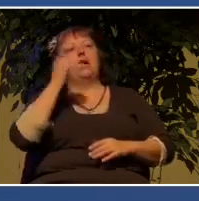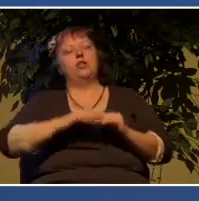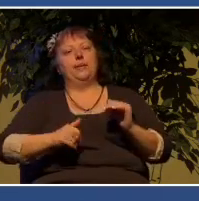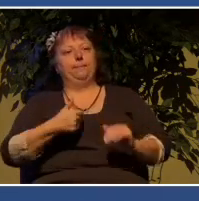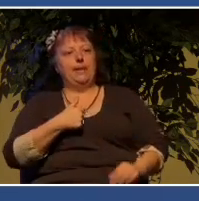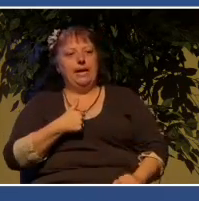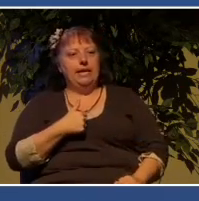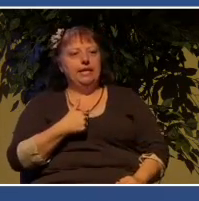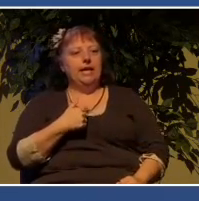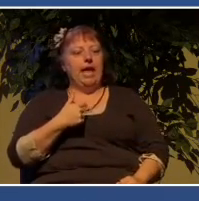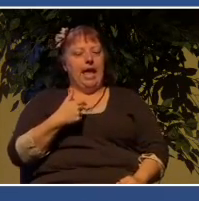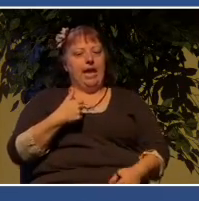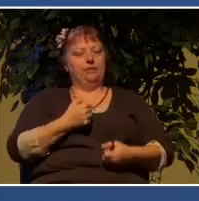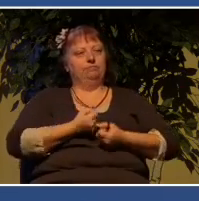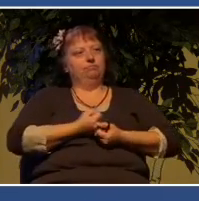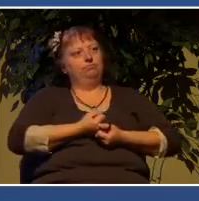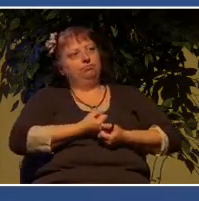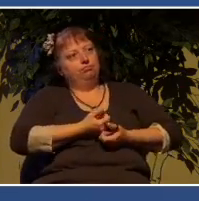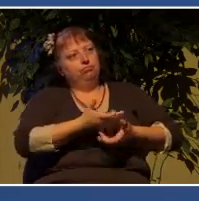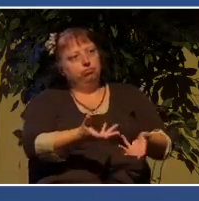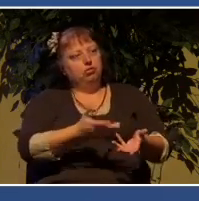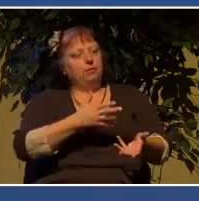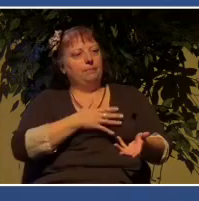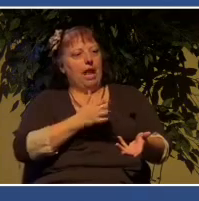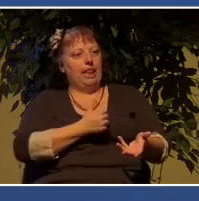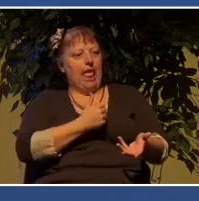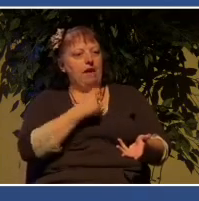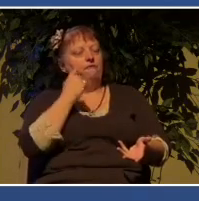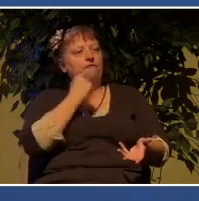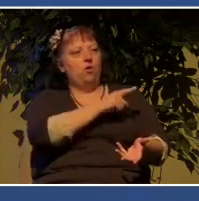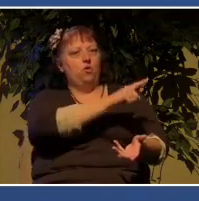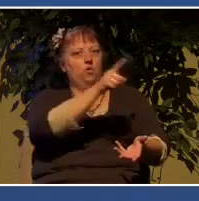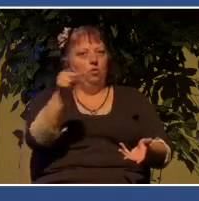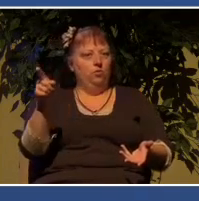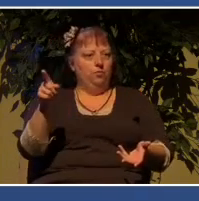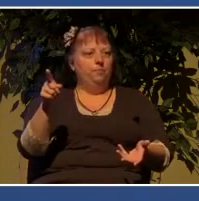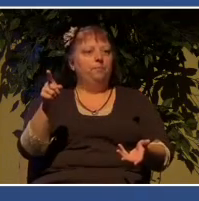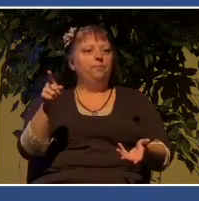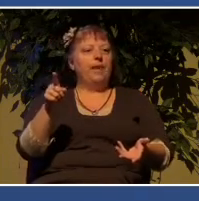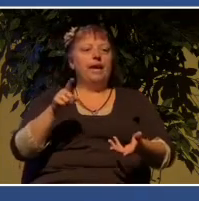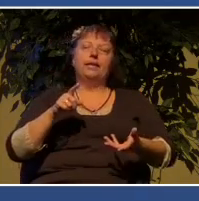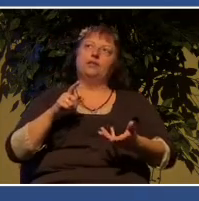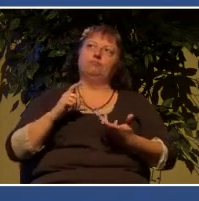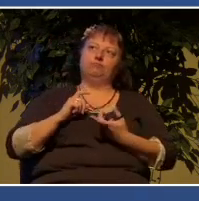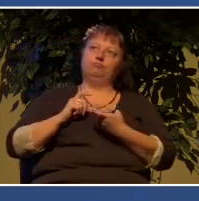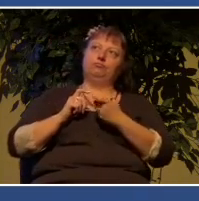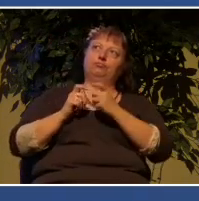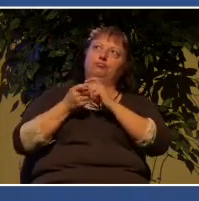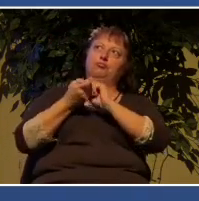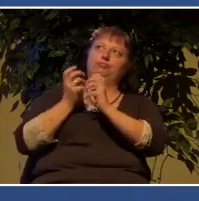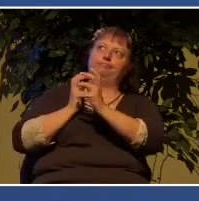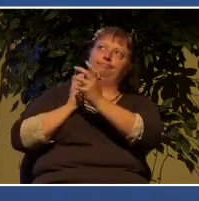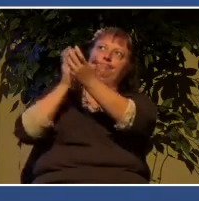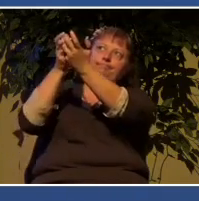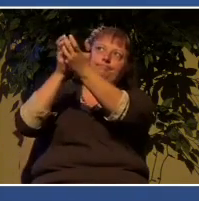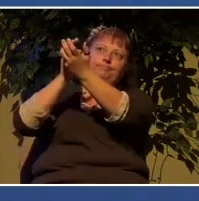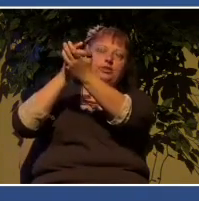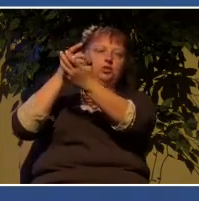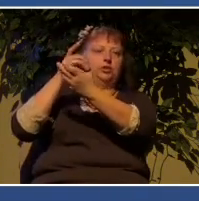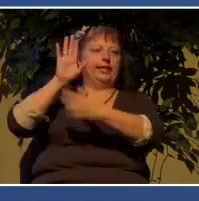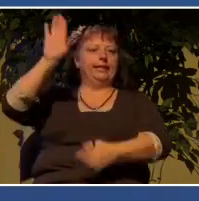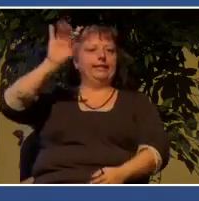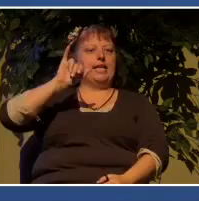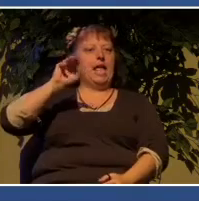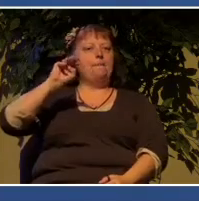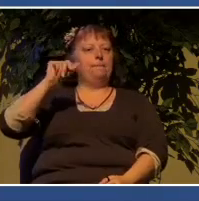life into others as you become conformed to the image of Christ. the Spirit upon is